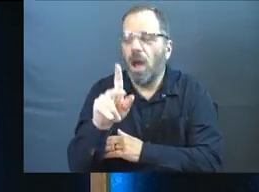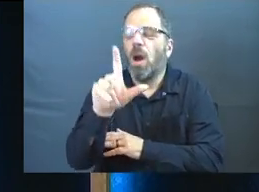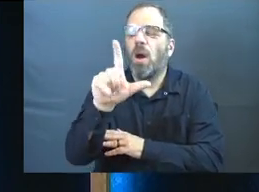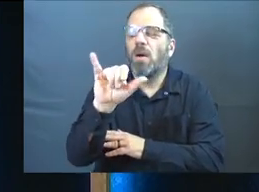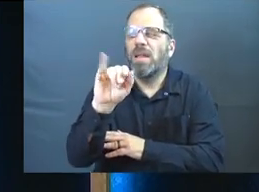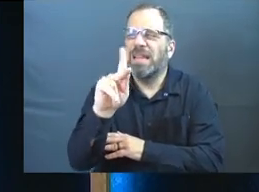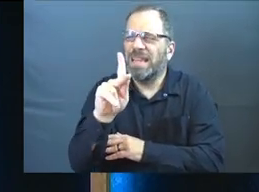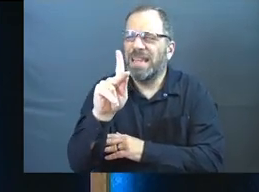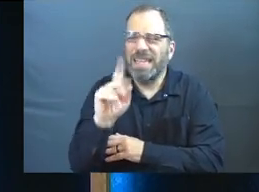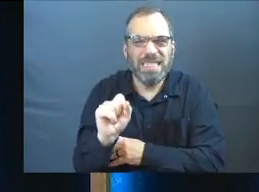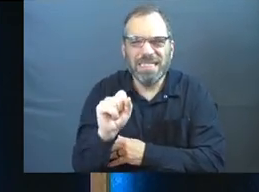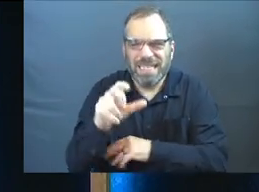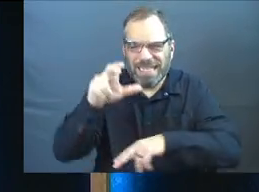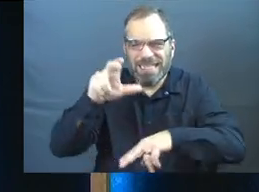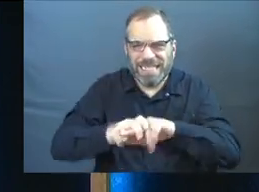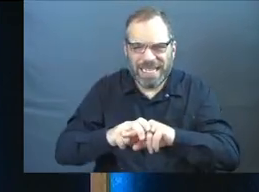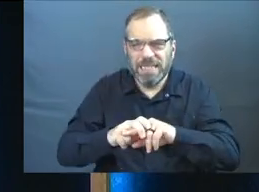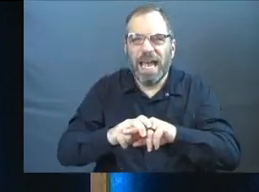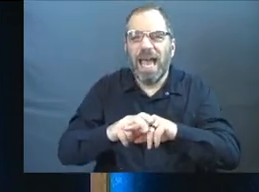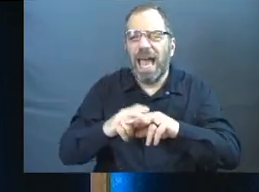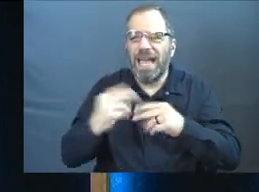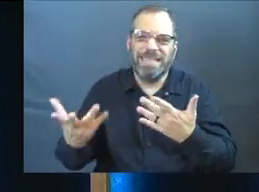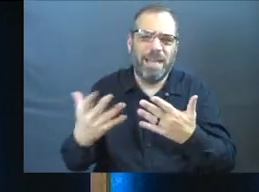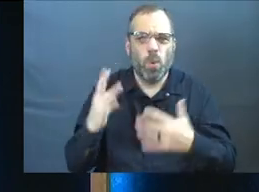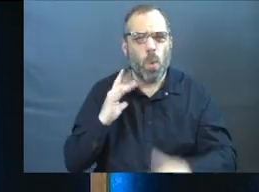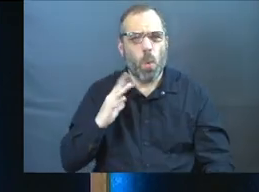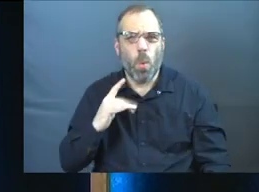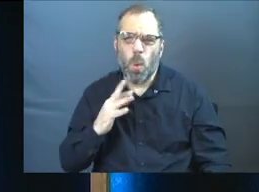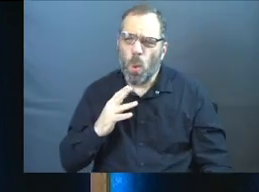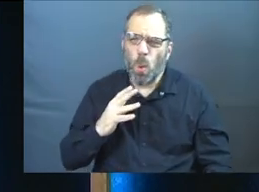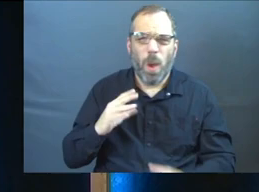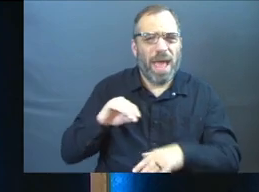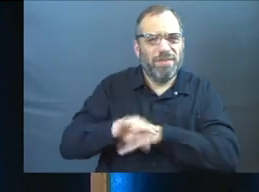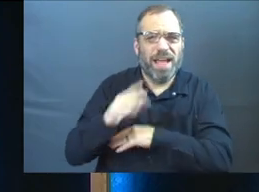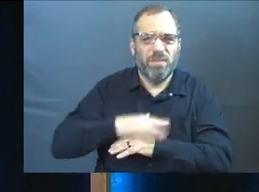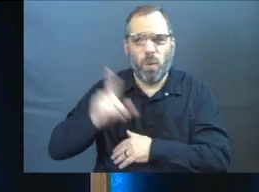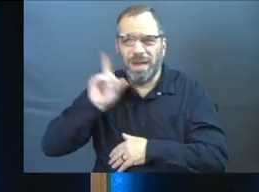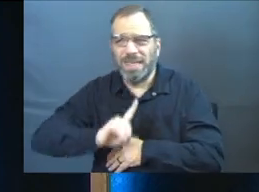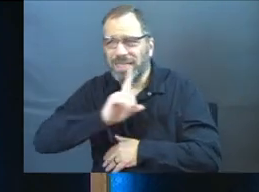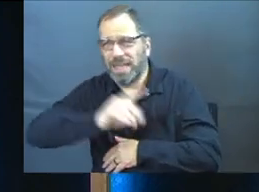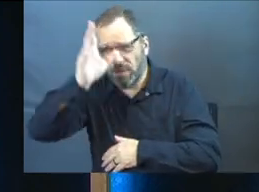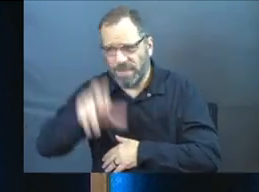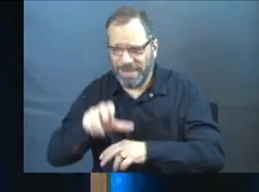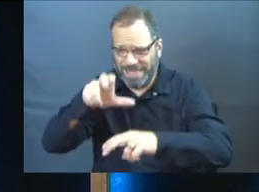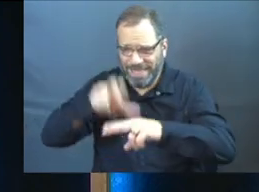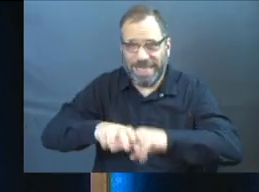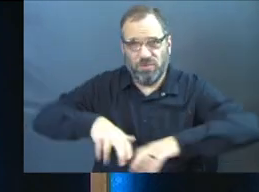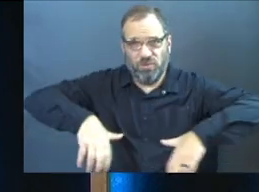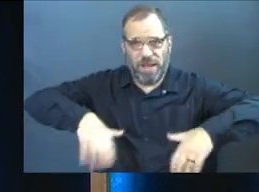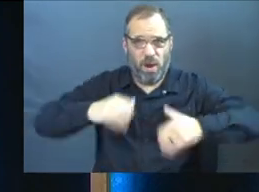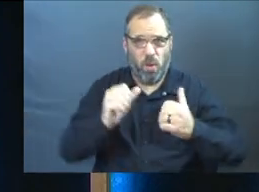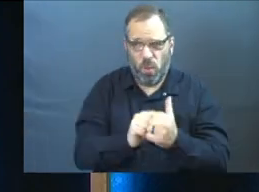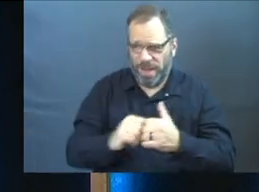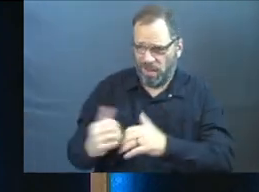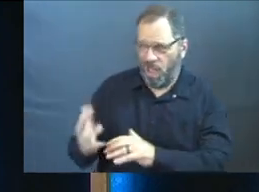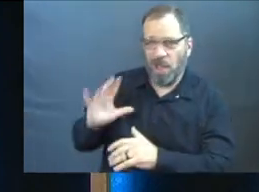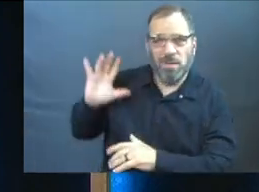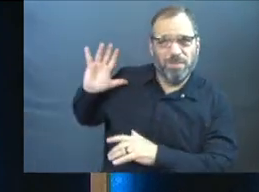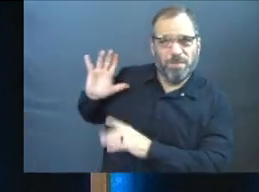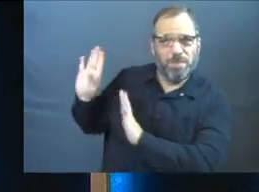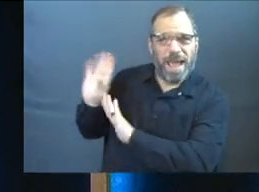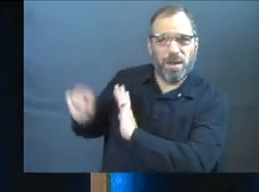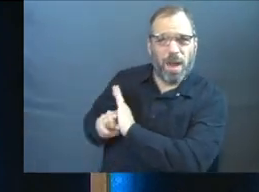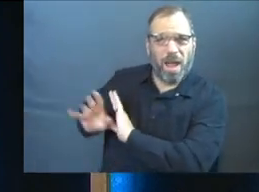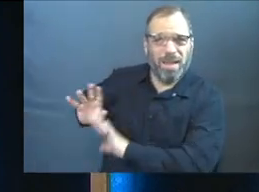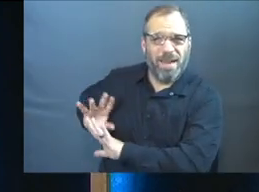down at one point, and he gives golden advice for single guys. And he sits down on this chair with a fire roaring in the